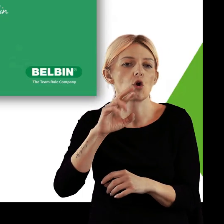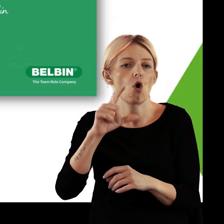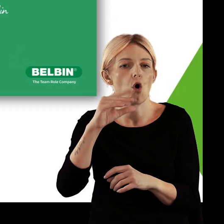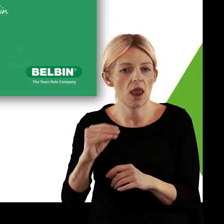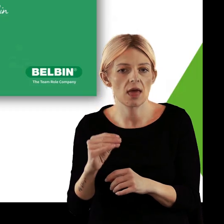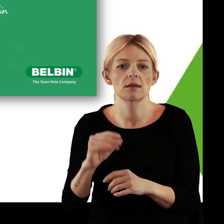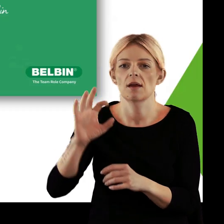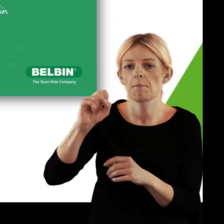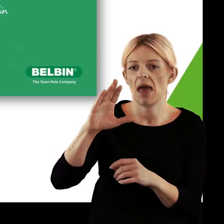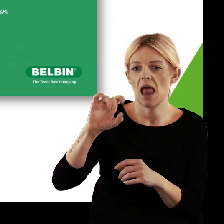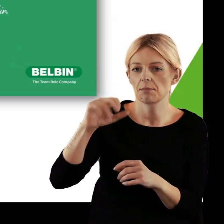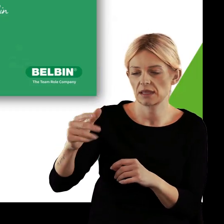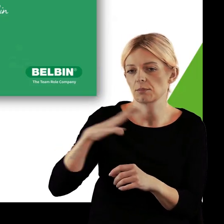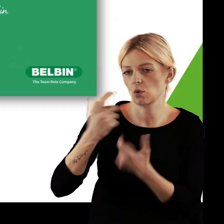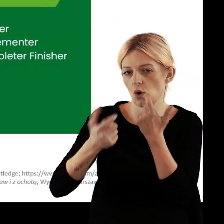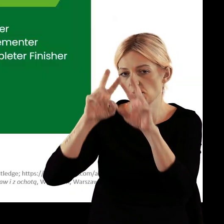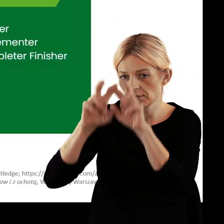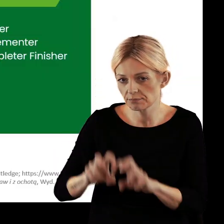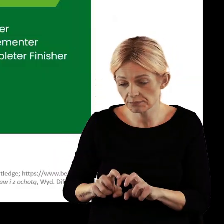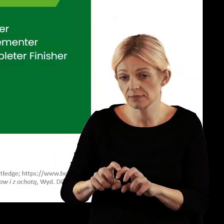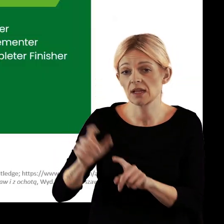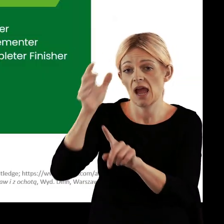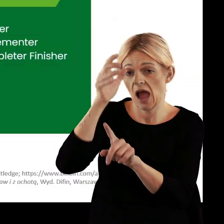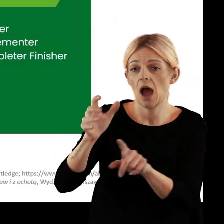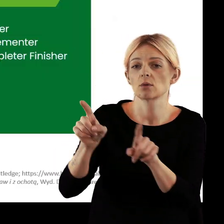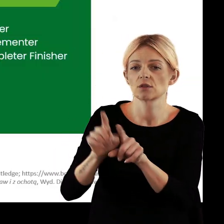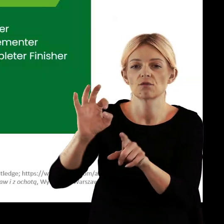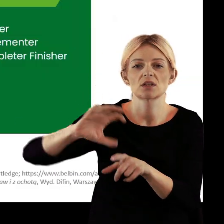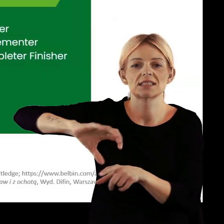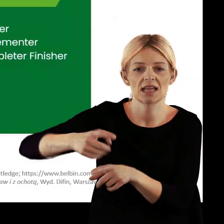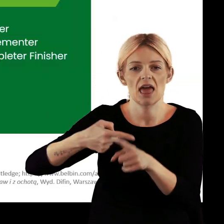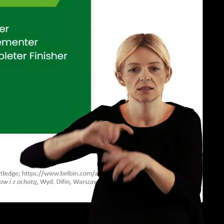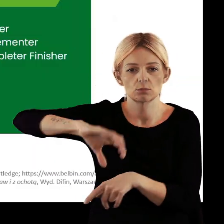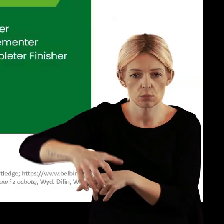team identified 9 group roles.